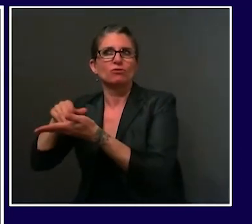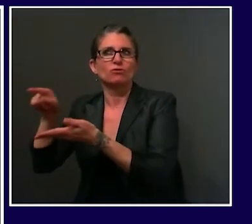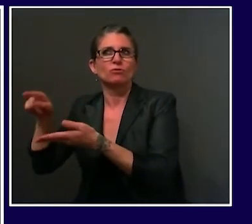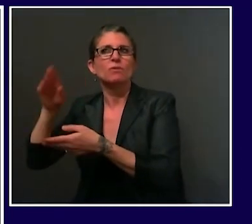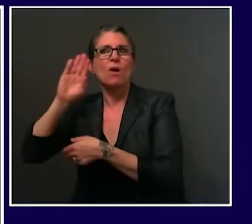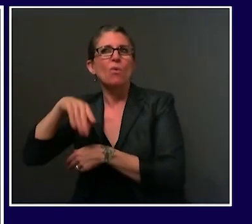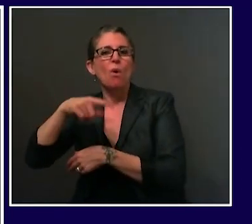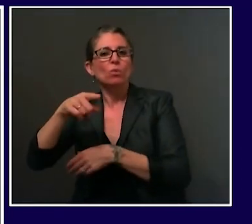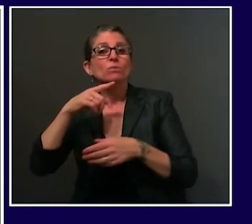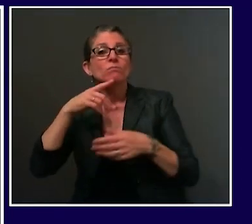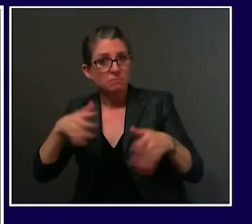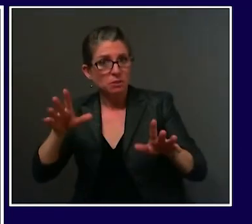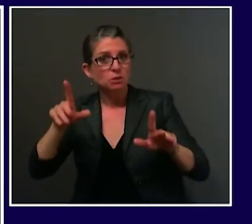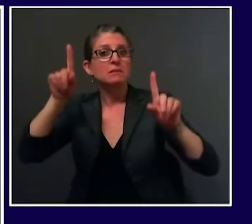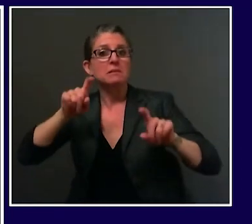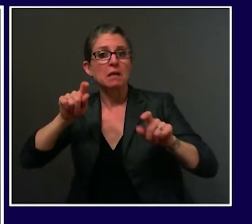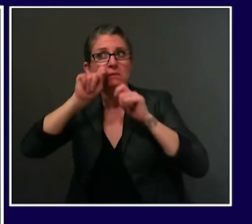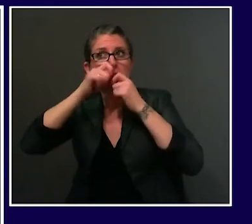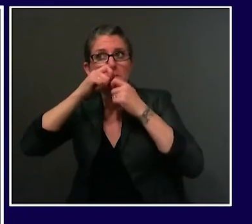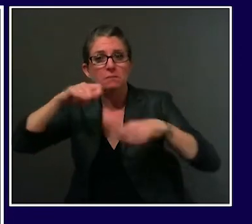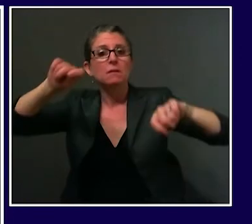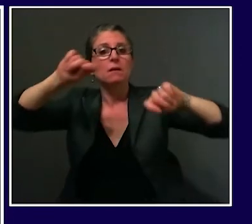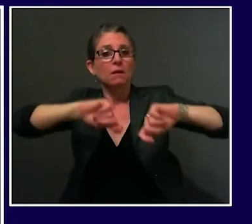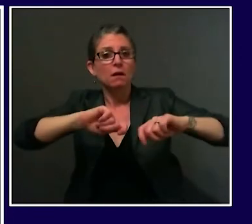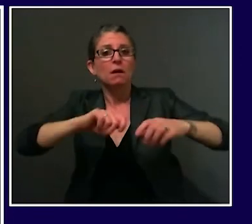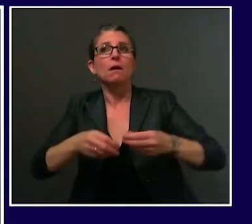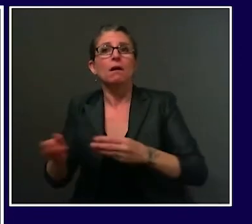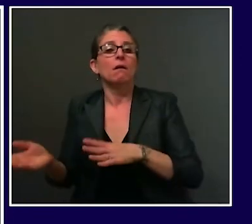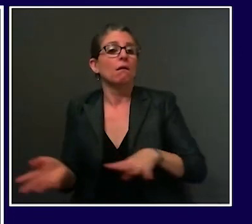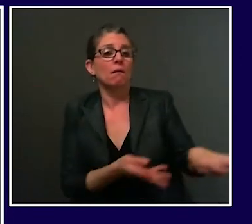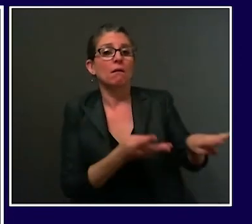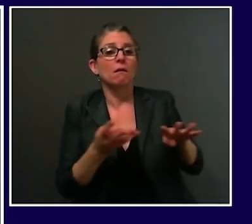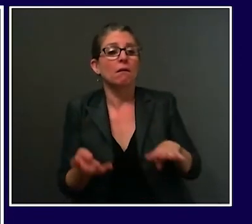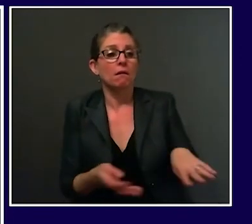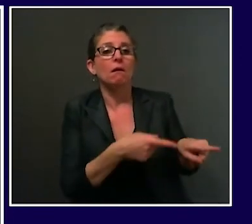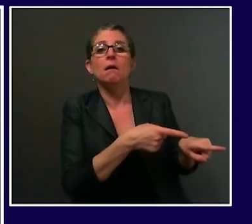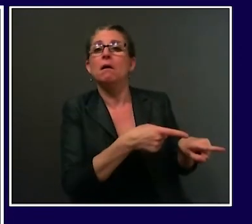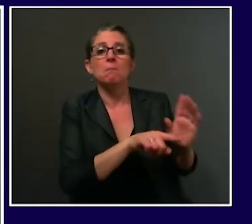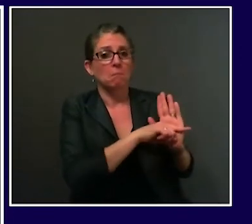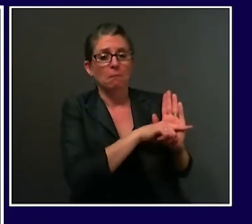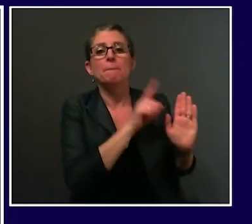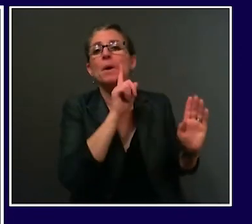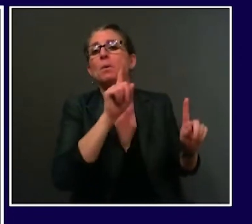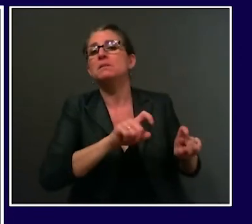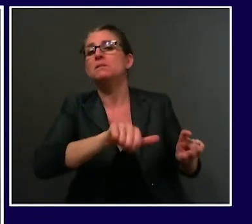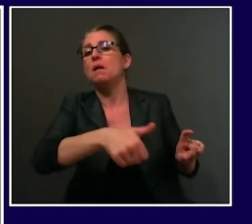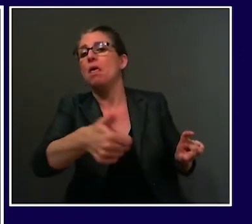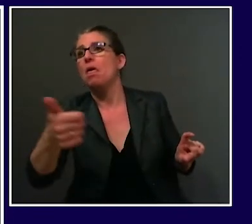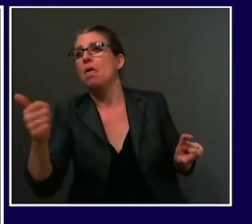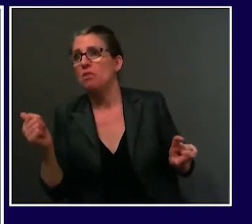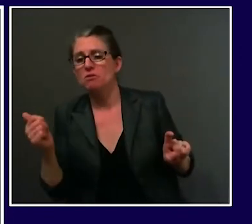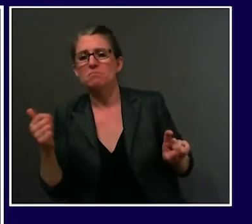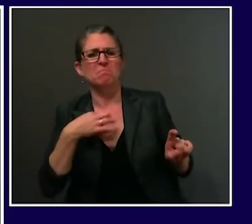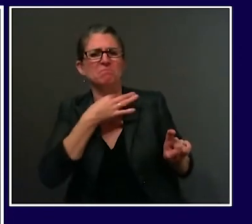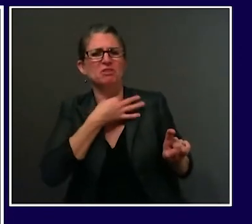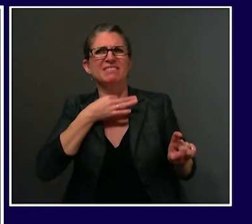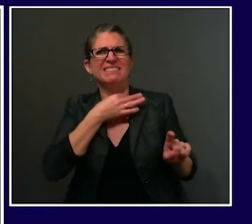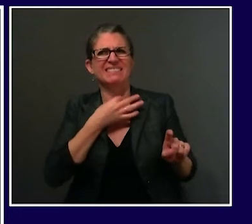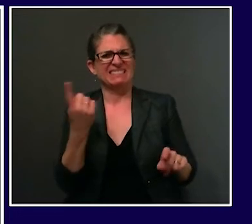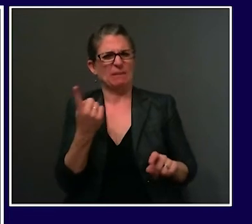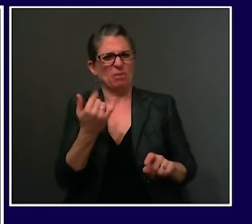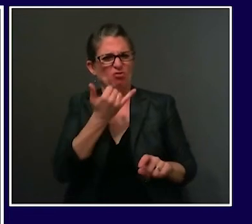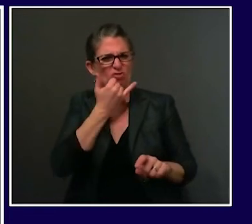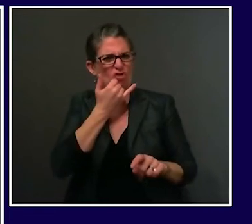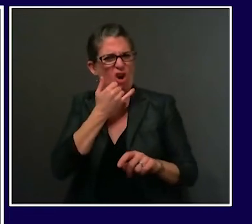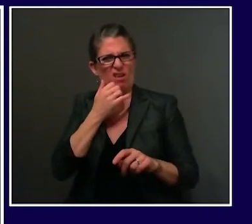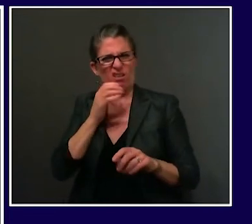diseases there, but I'm wondering if there's any change to the workplace there, climate control, something like that, that may have contributed